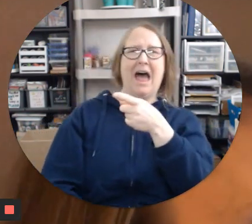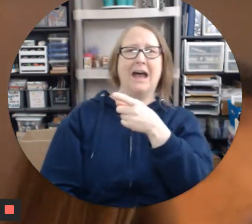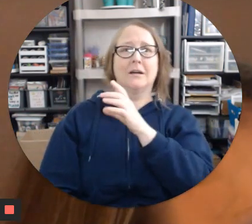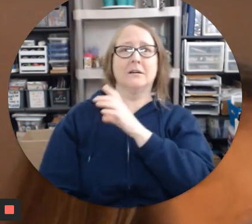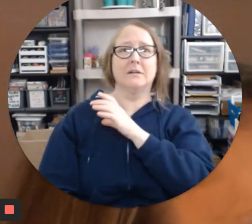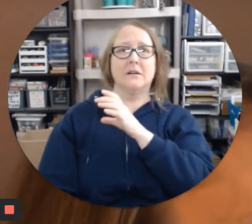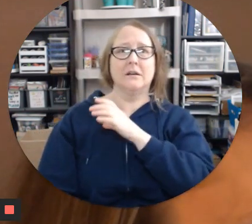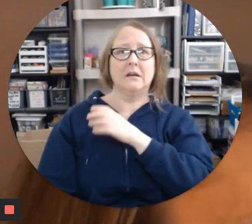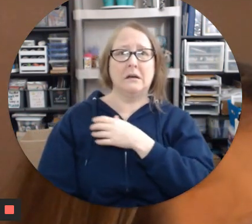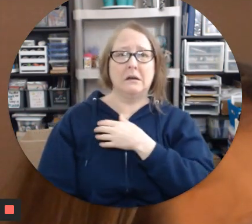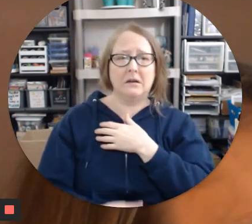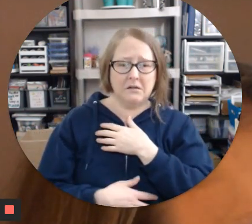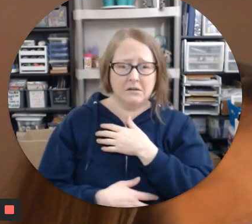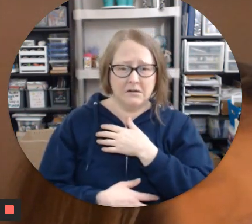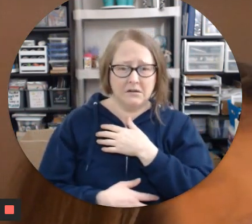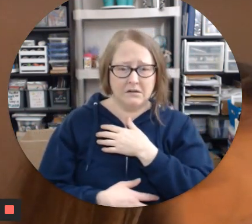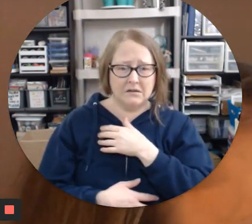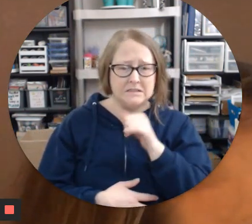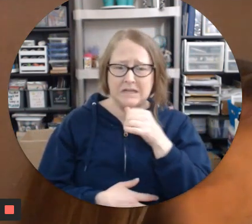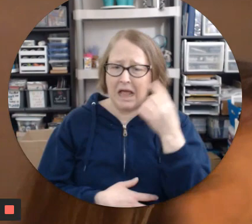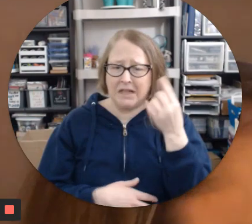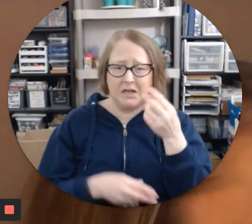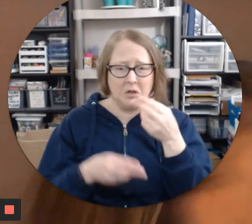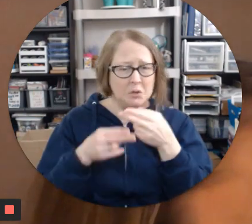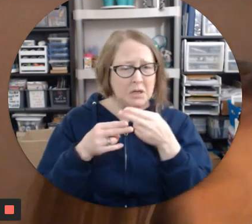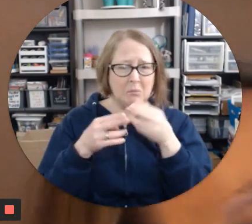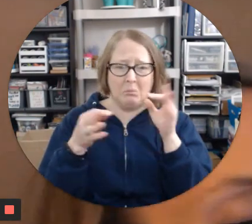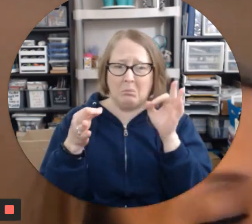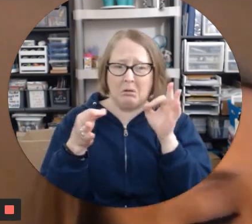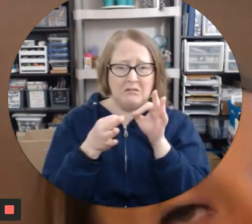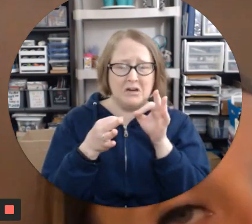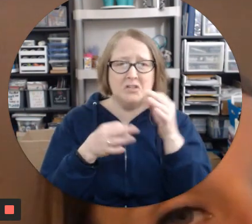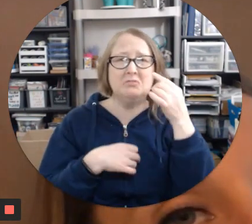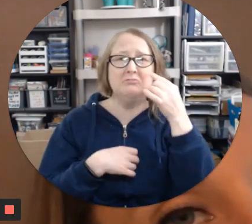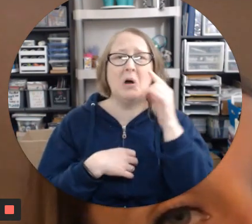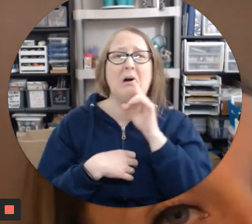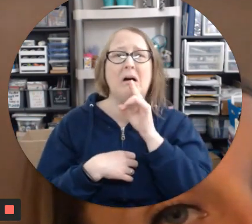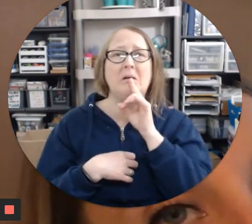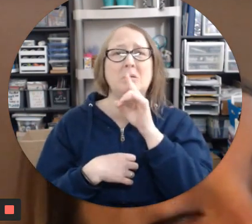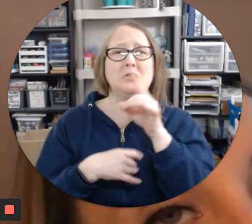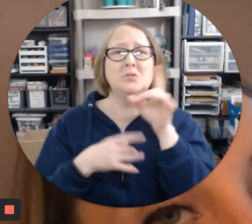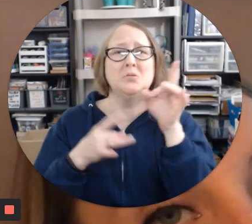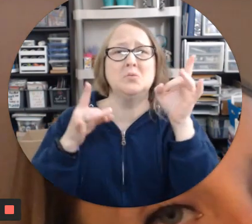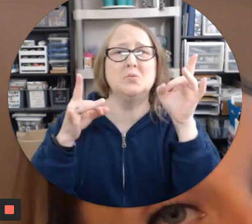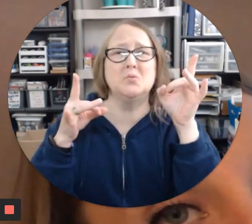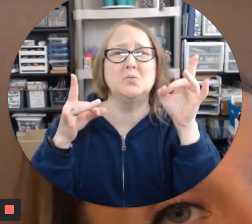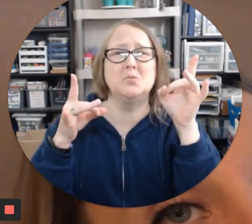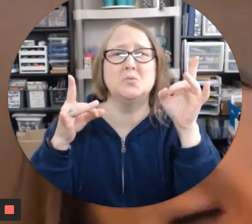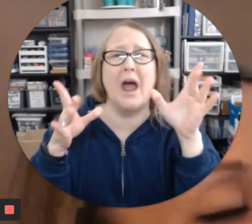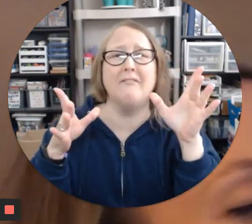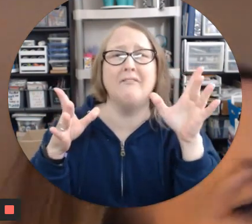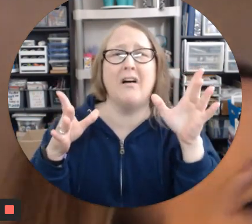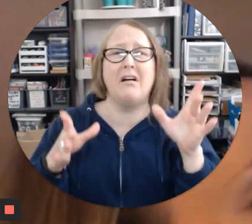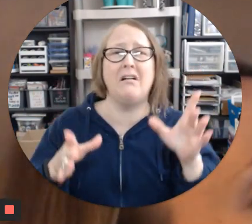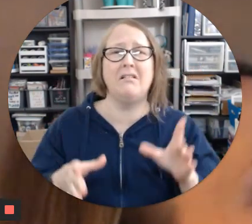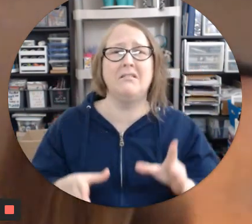wilted. She did not think her name was absolutely perfect. She thought it was absolutely dreadful.